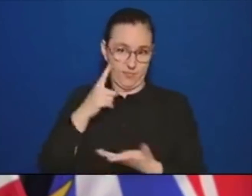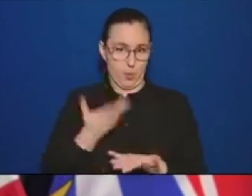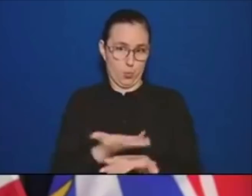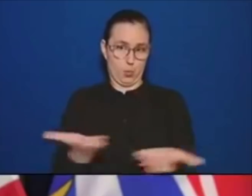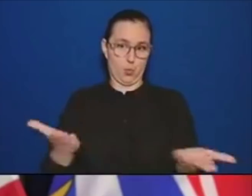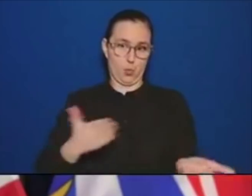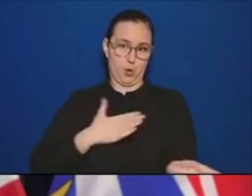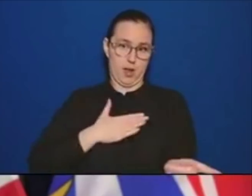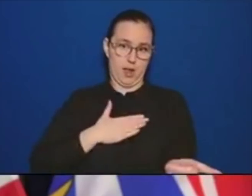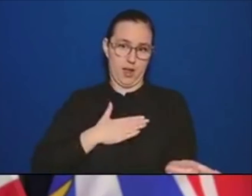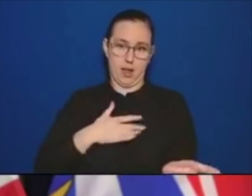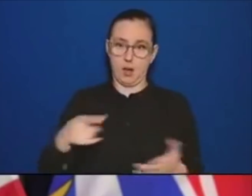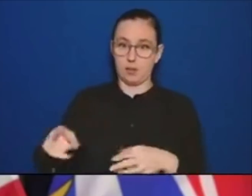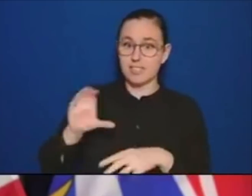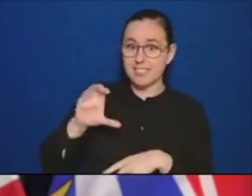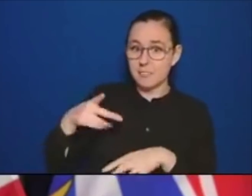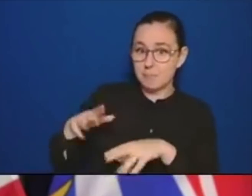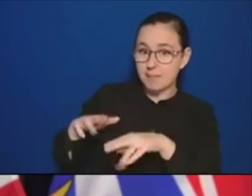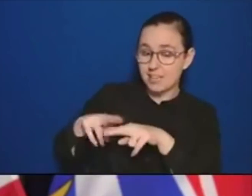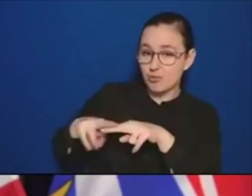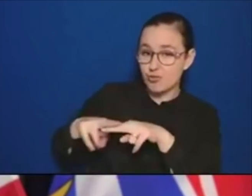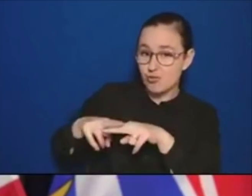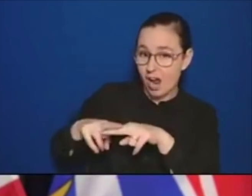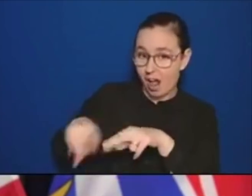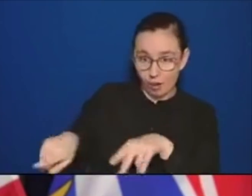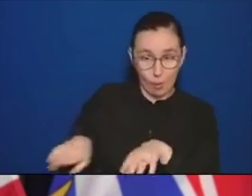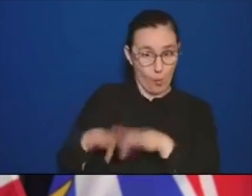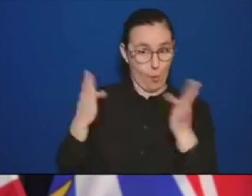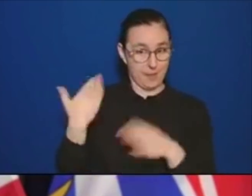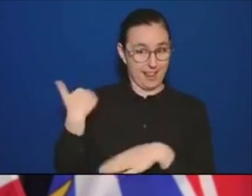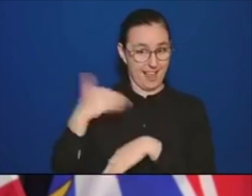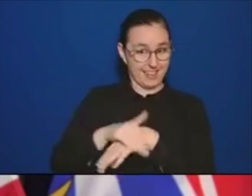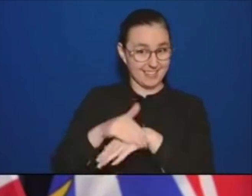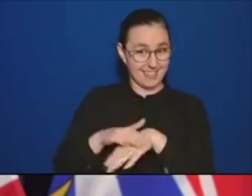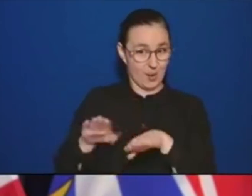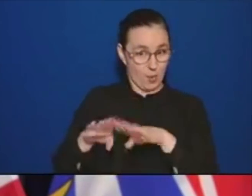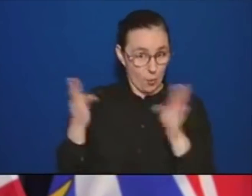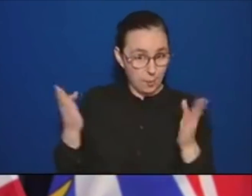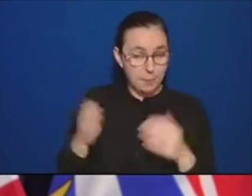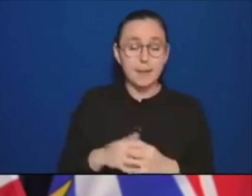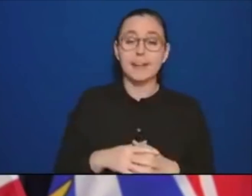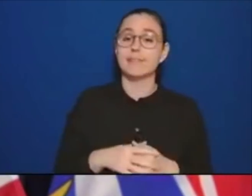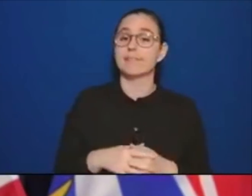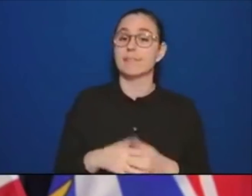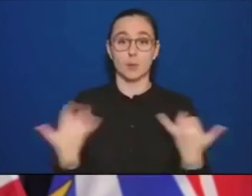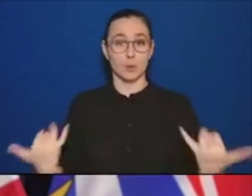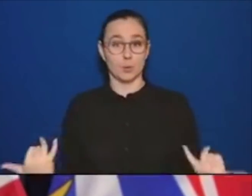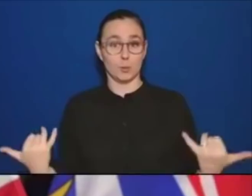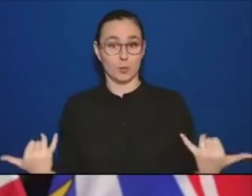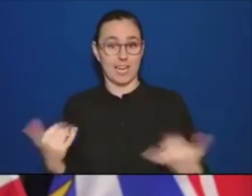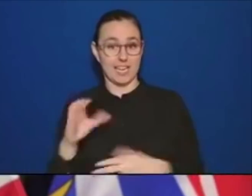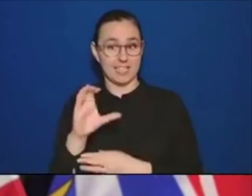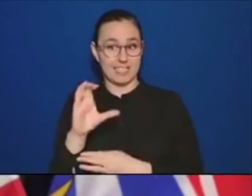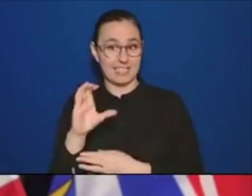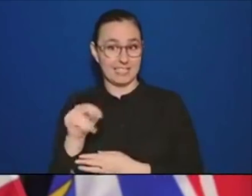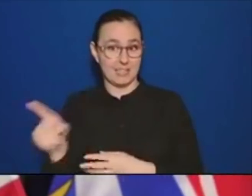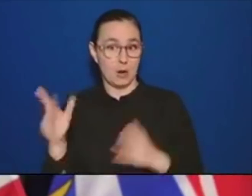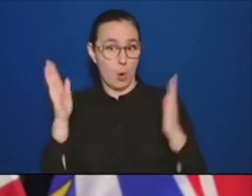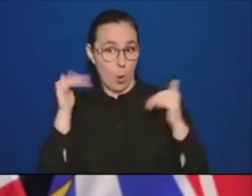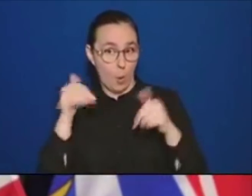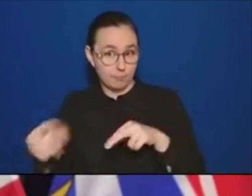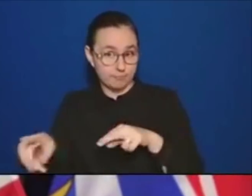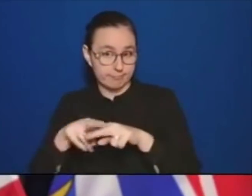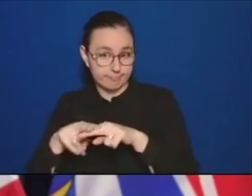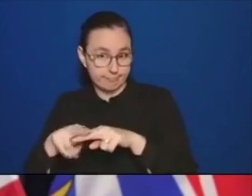Rail restarted its operations. As of today, CN Rail is expecting to have its trains operational by